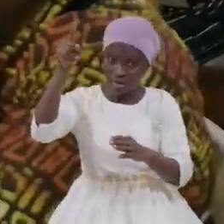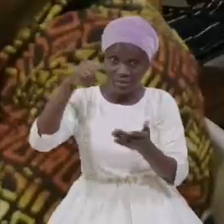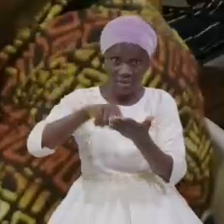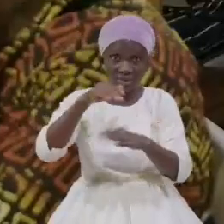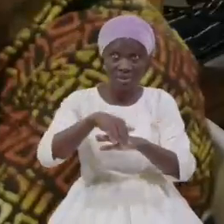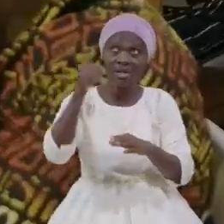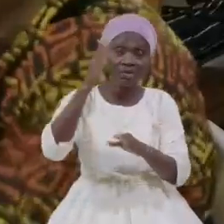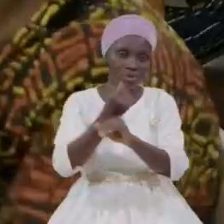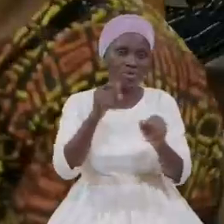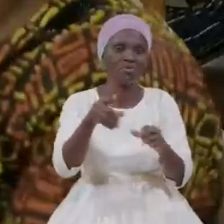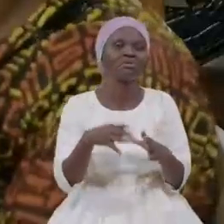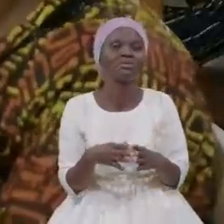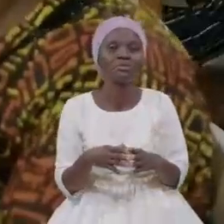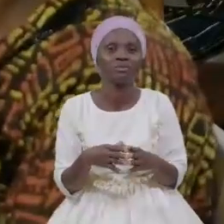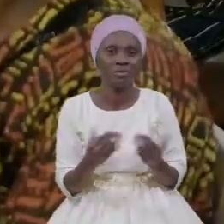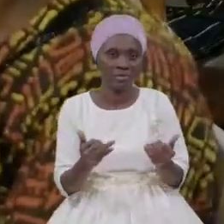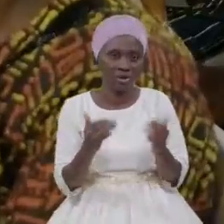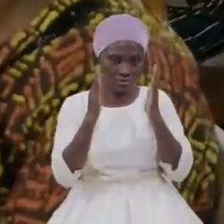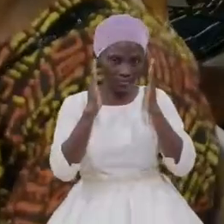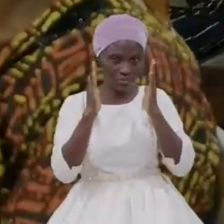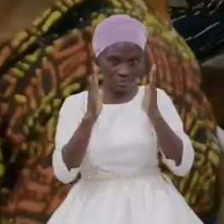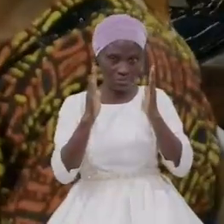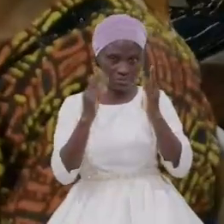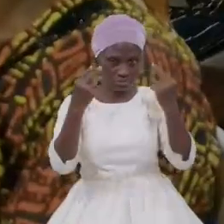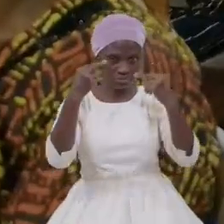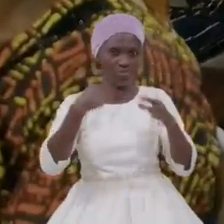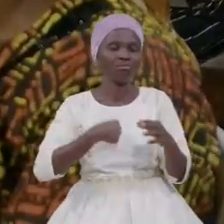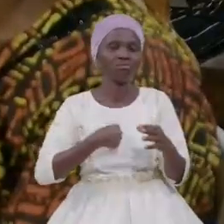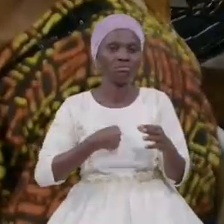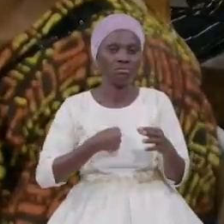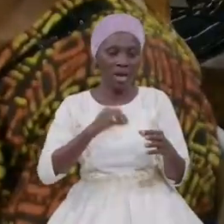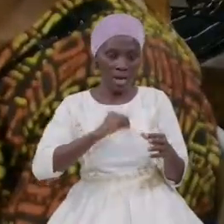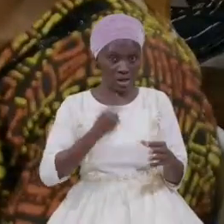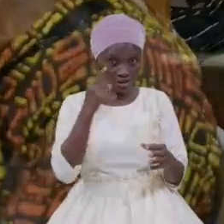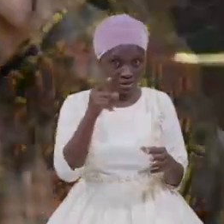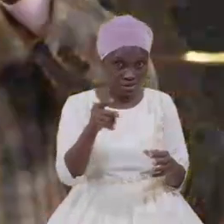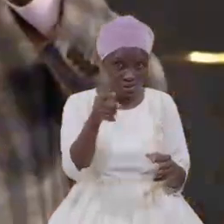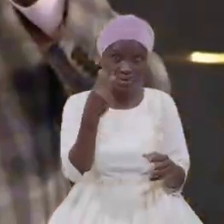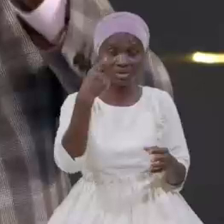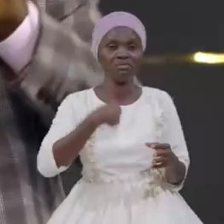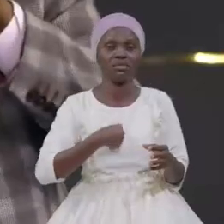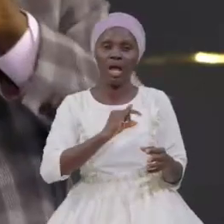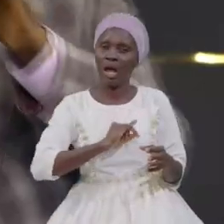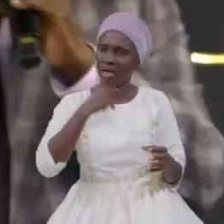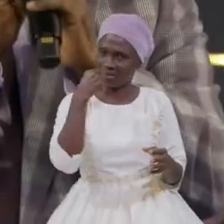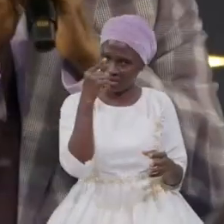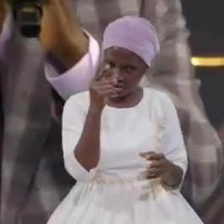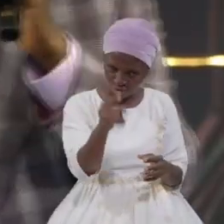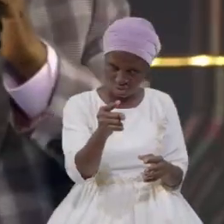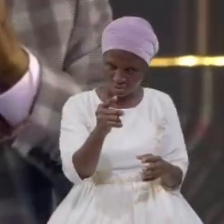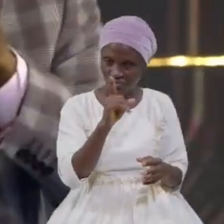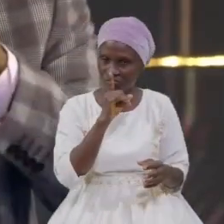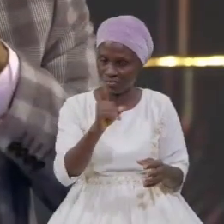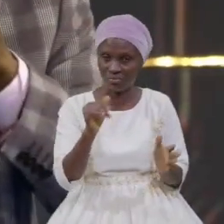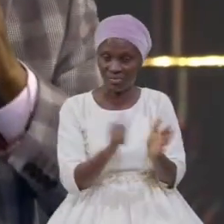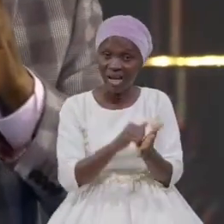here. You see me, I see you. I tell you in particular that tonight is the